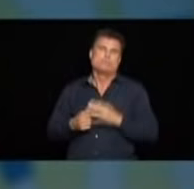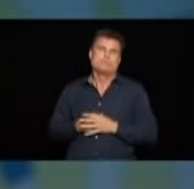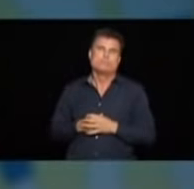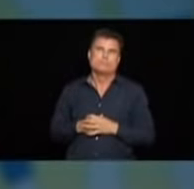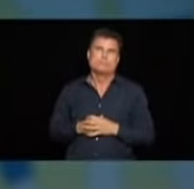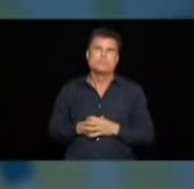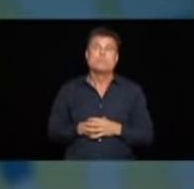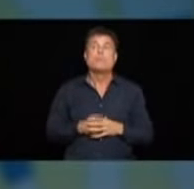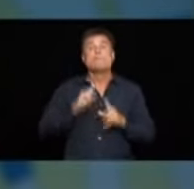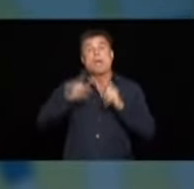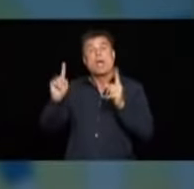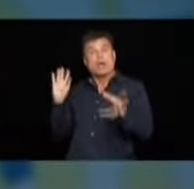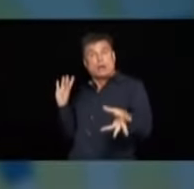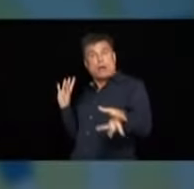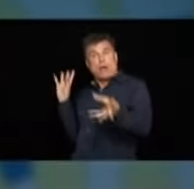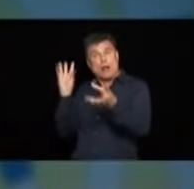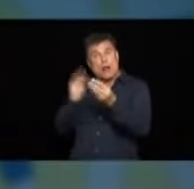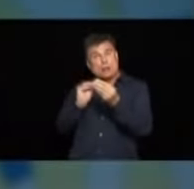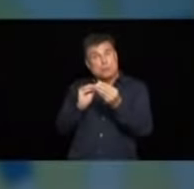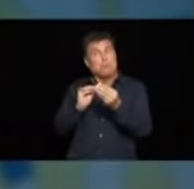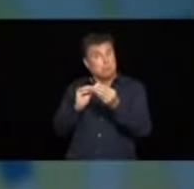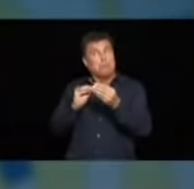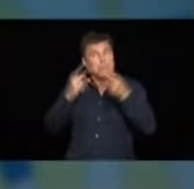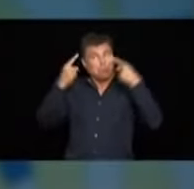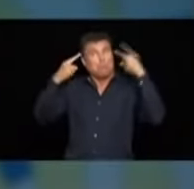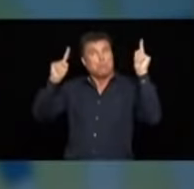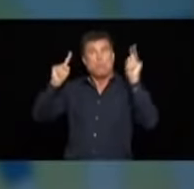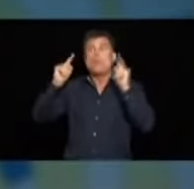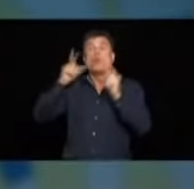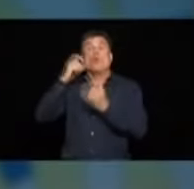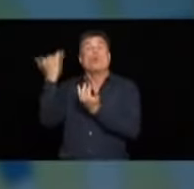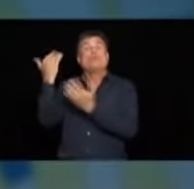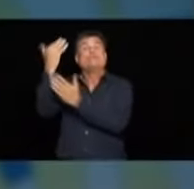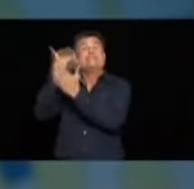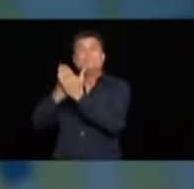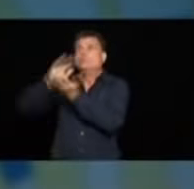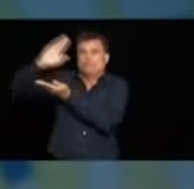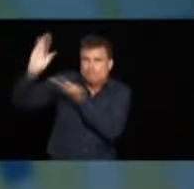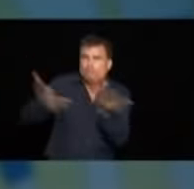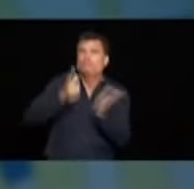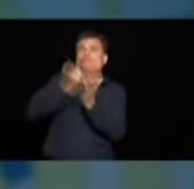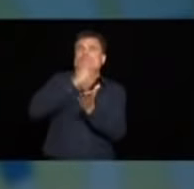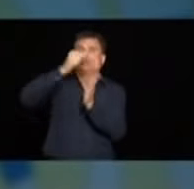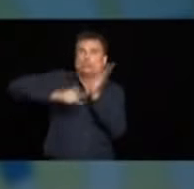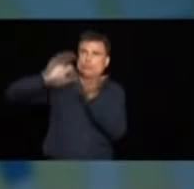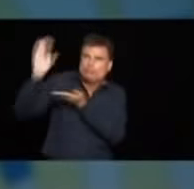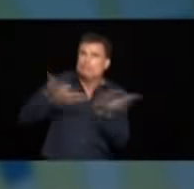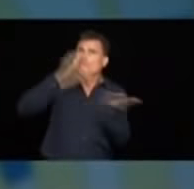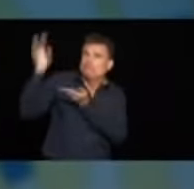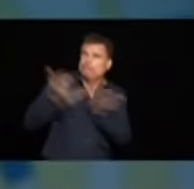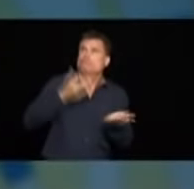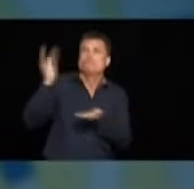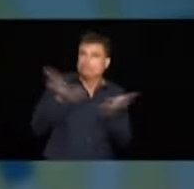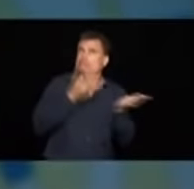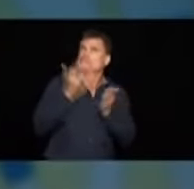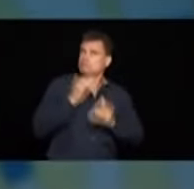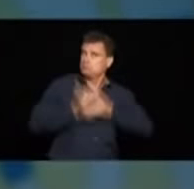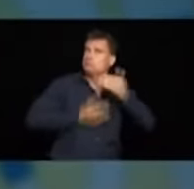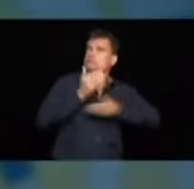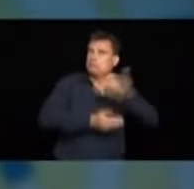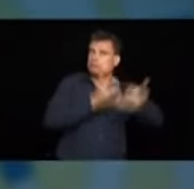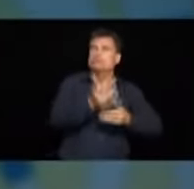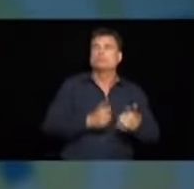bring you up to date on the Premier's announcement now 2 or 3 weeks